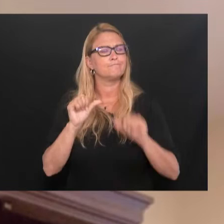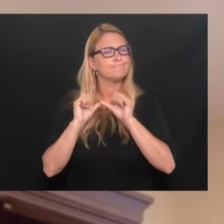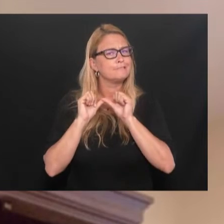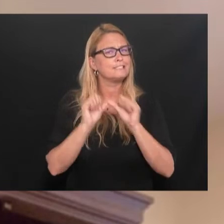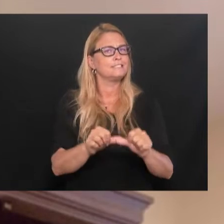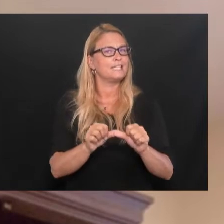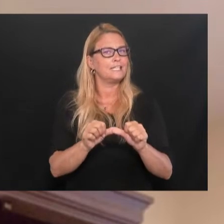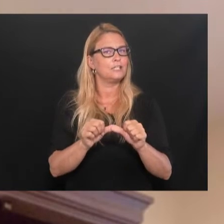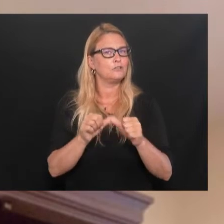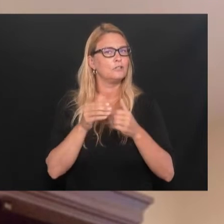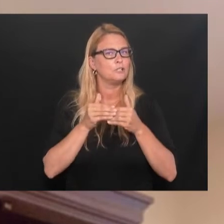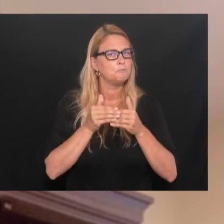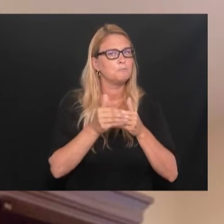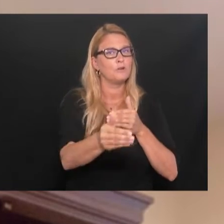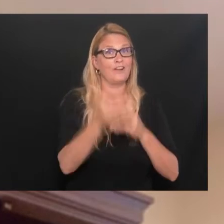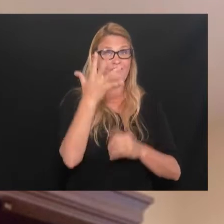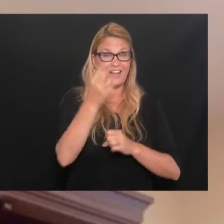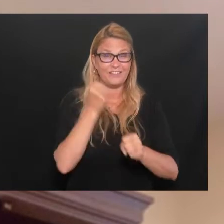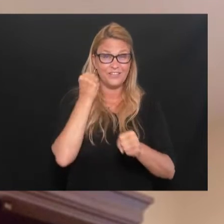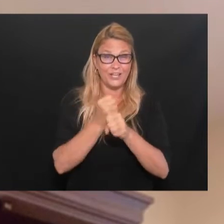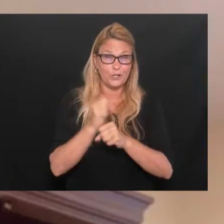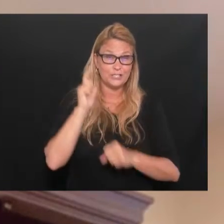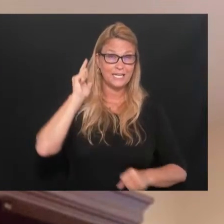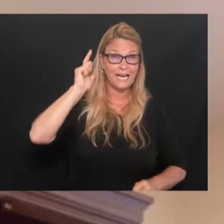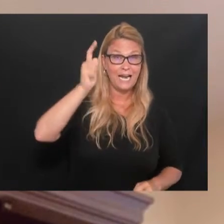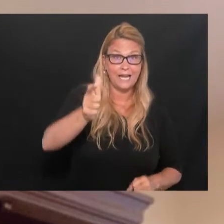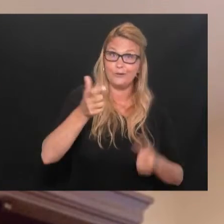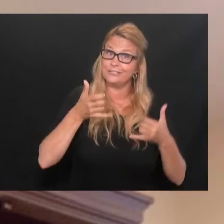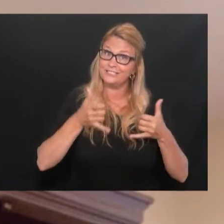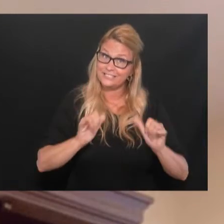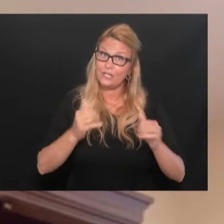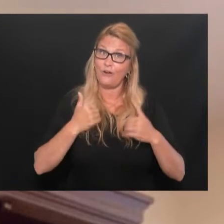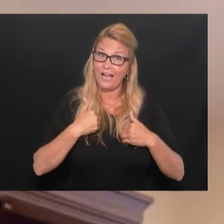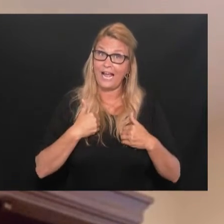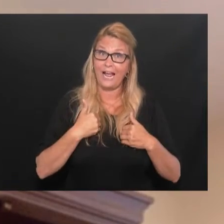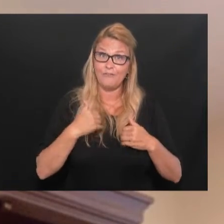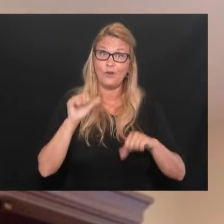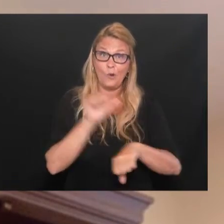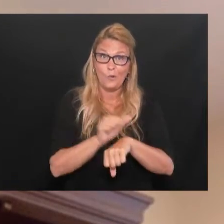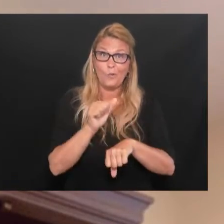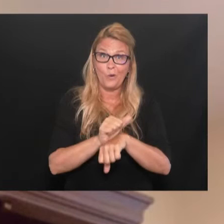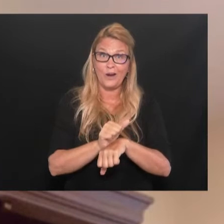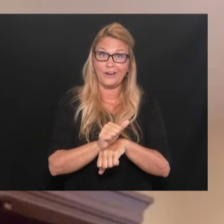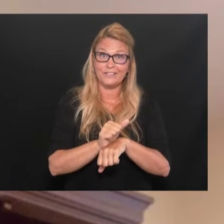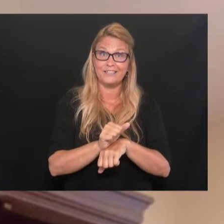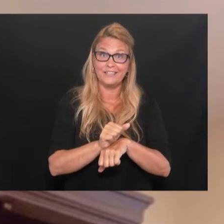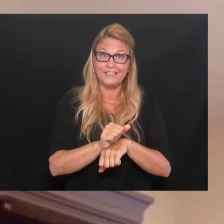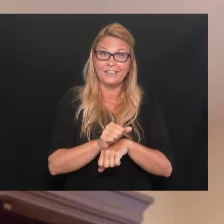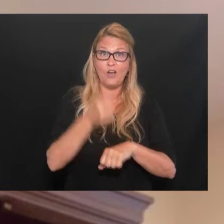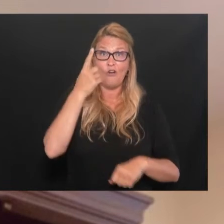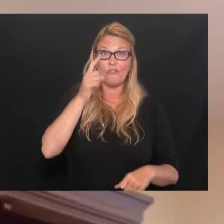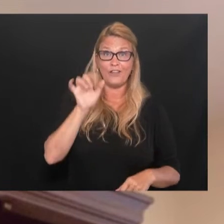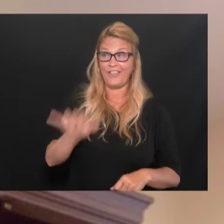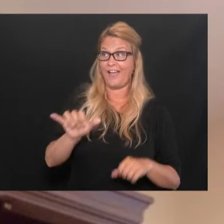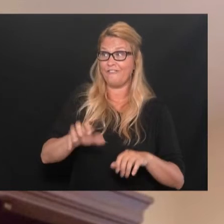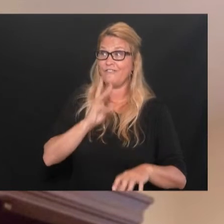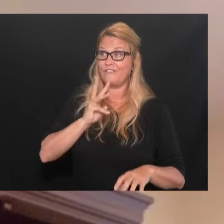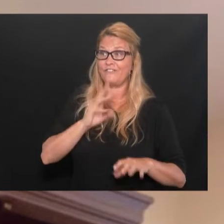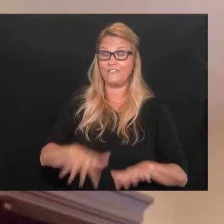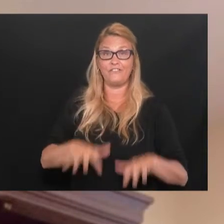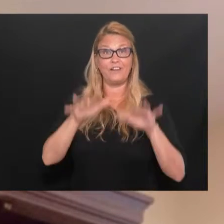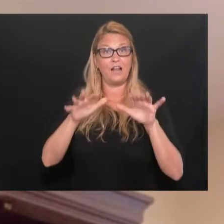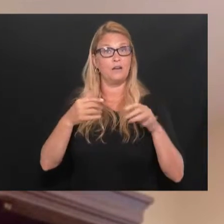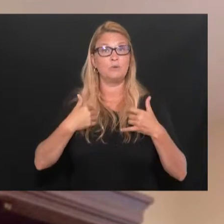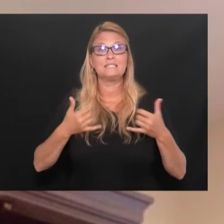drive forward. 5 years later, we still have work to do to recover from that flood. We will have the same challenges with